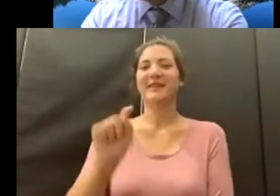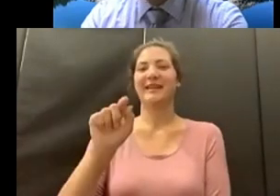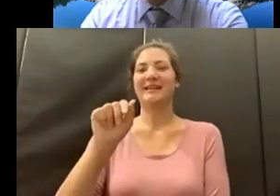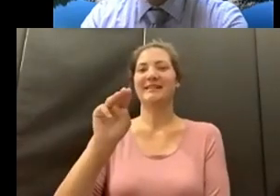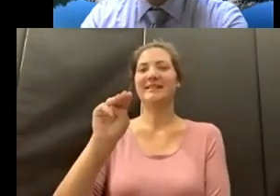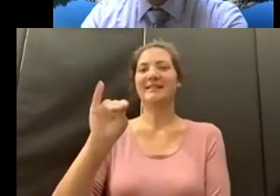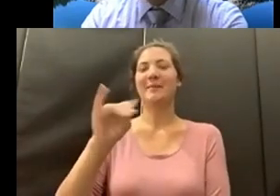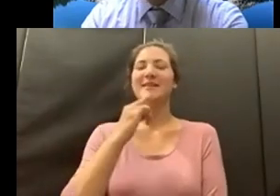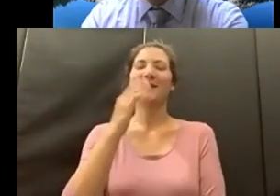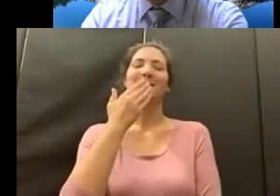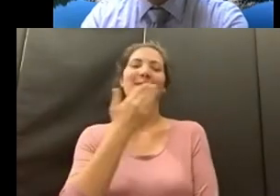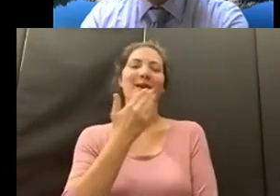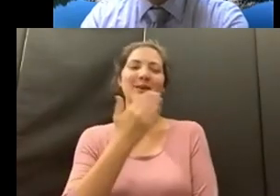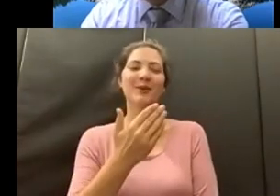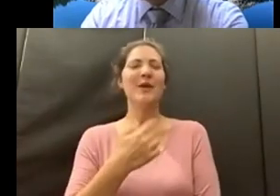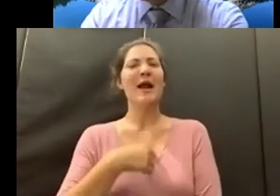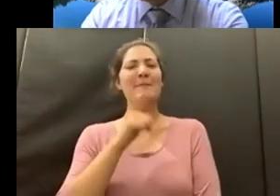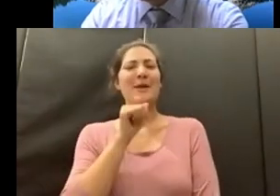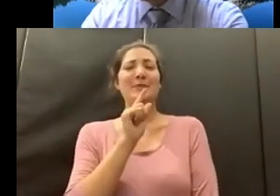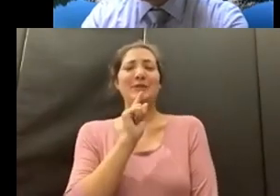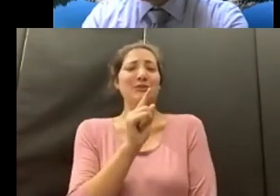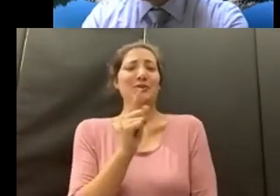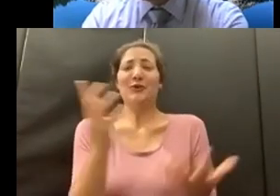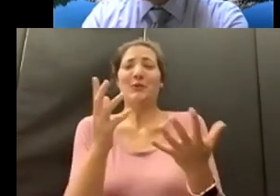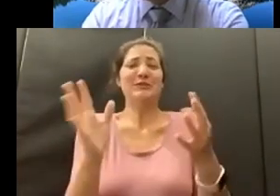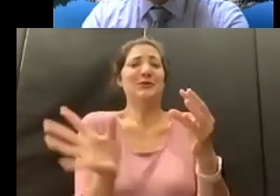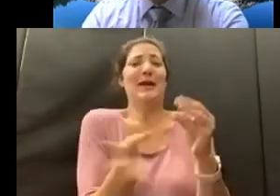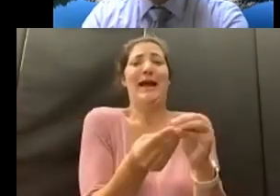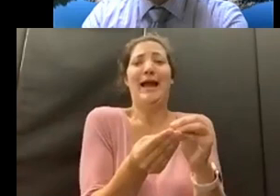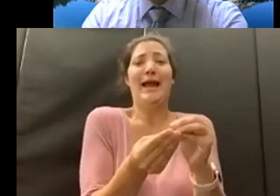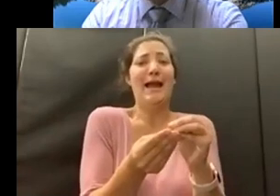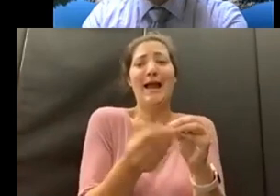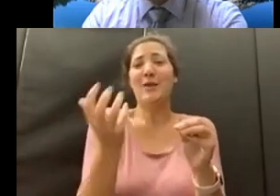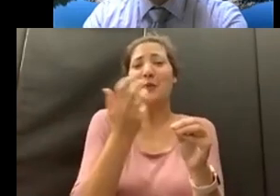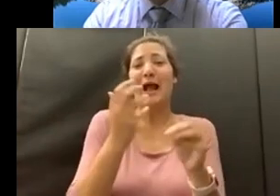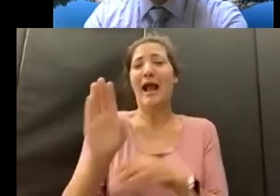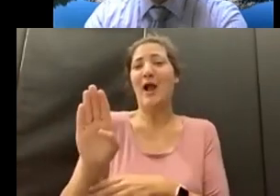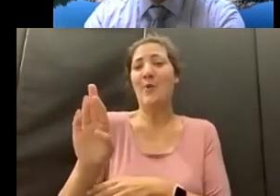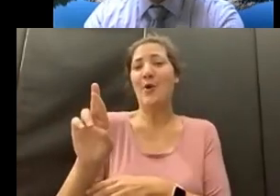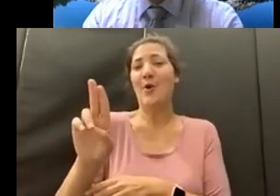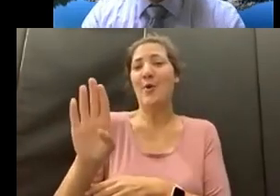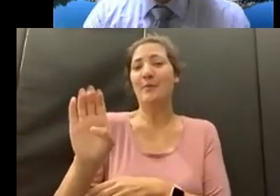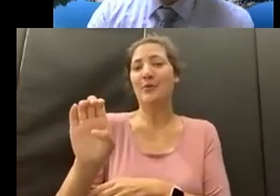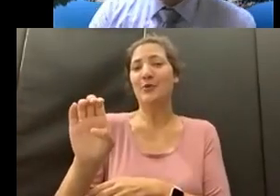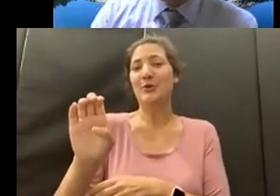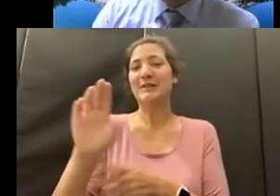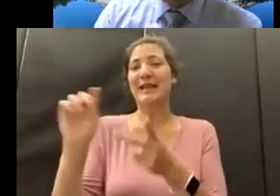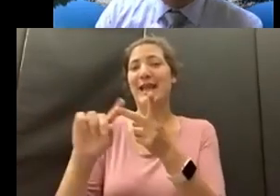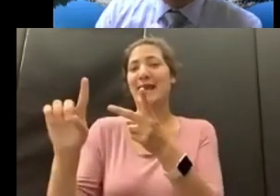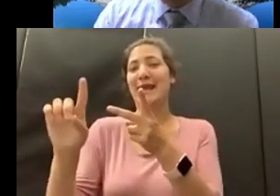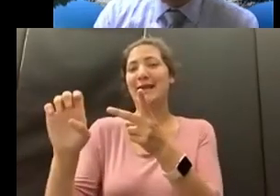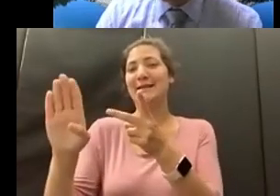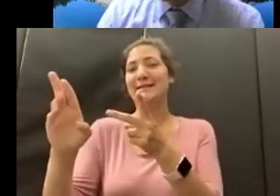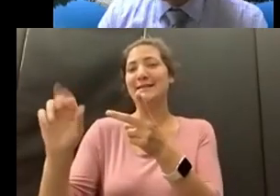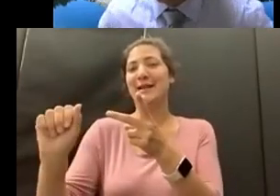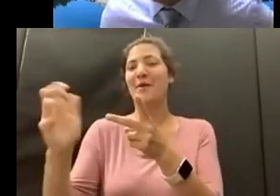I'm not sure what there is to say following Bruce and Deborah. I think they hit on really all of the really important points.